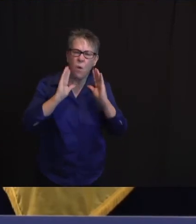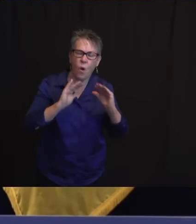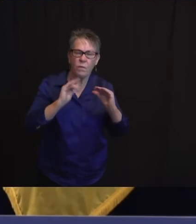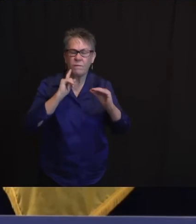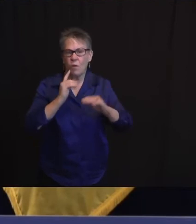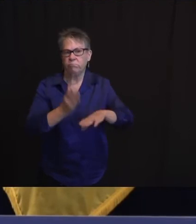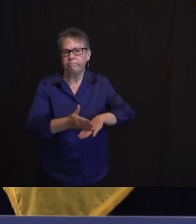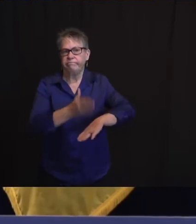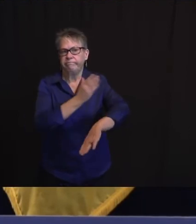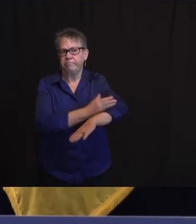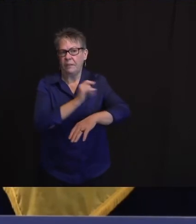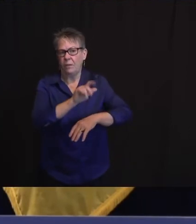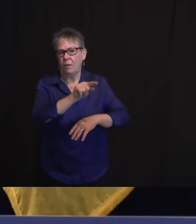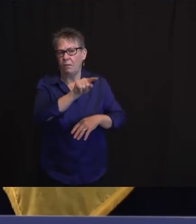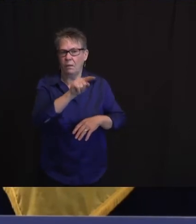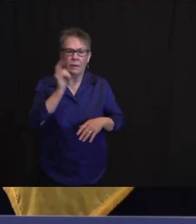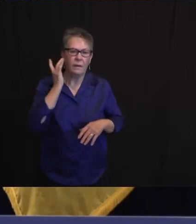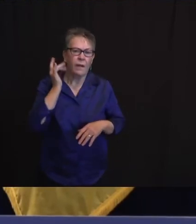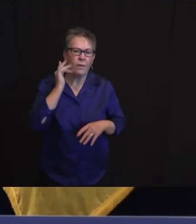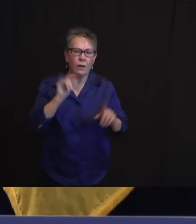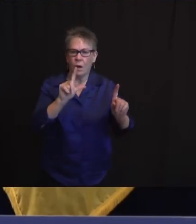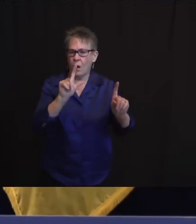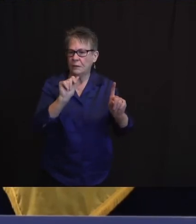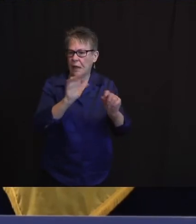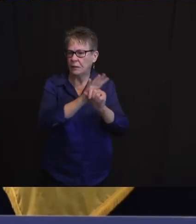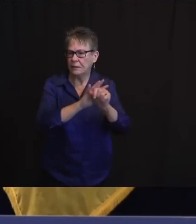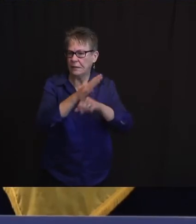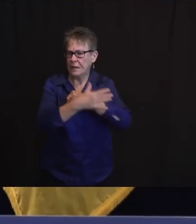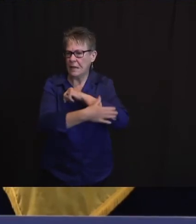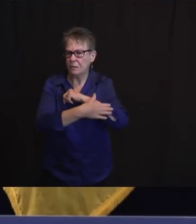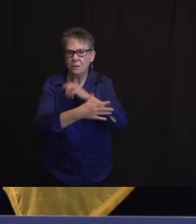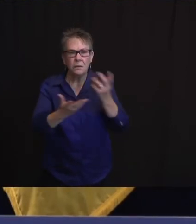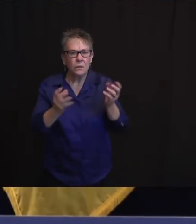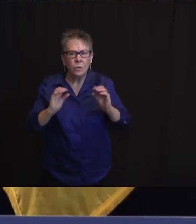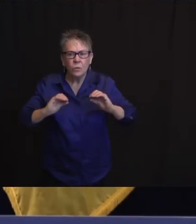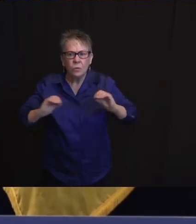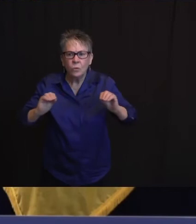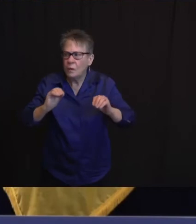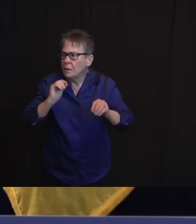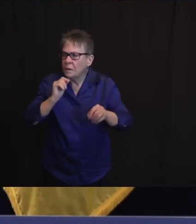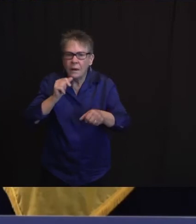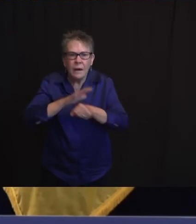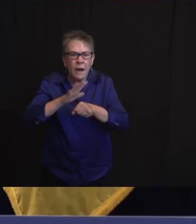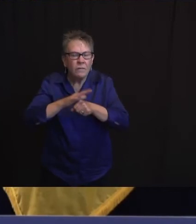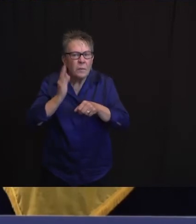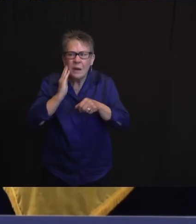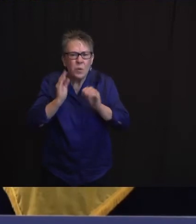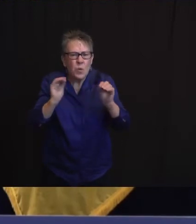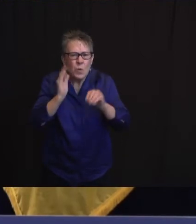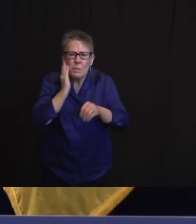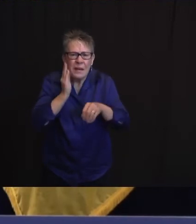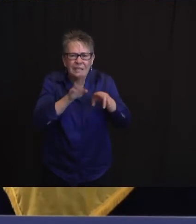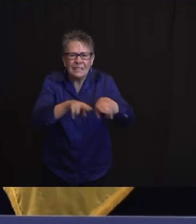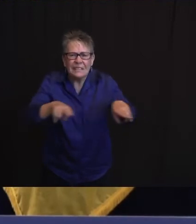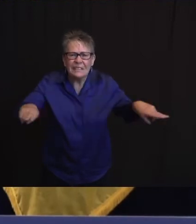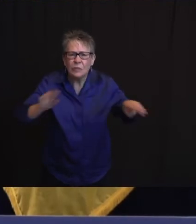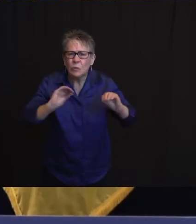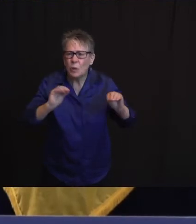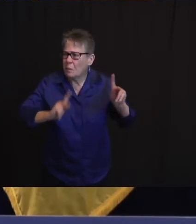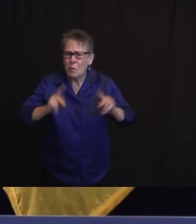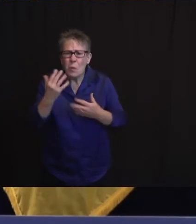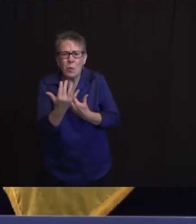in waiting rooms in the emergency room and being treated in that form. Thank God that is not happening here. But